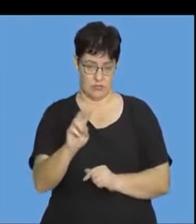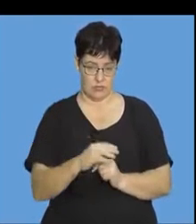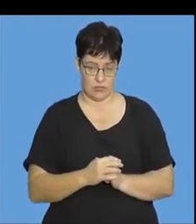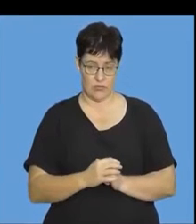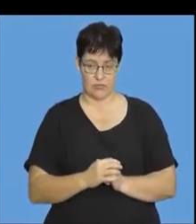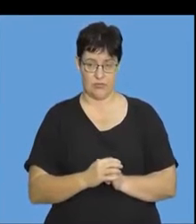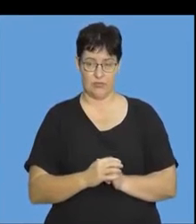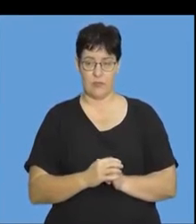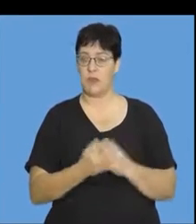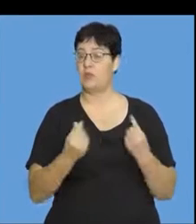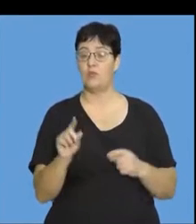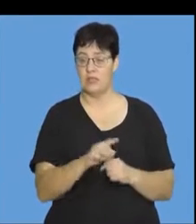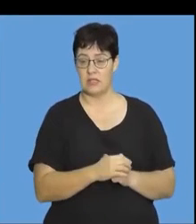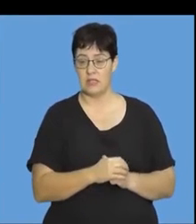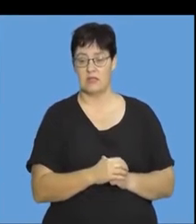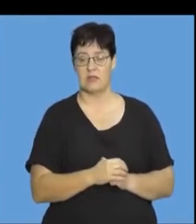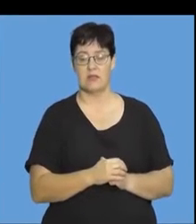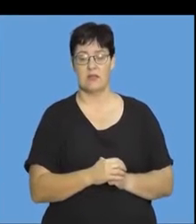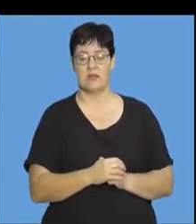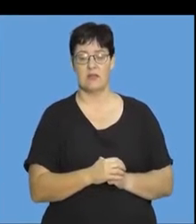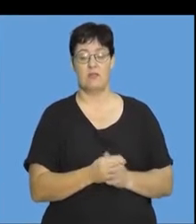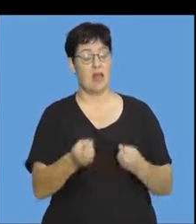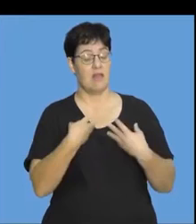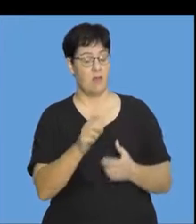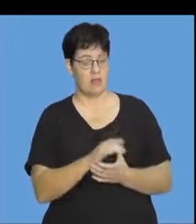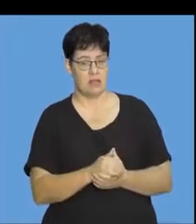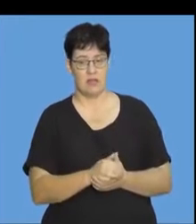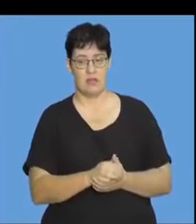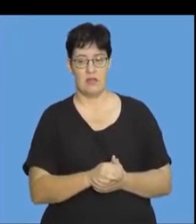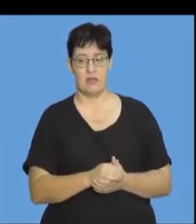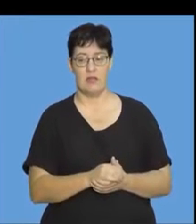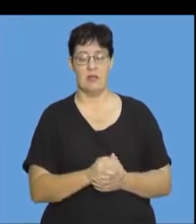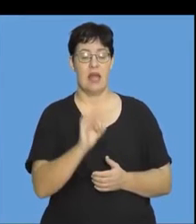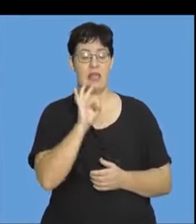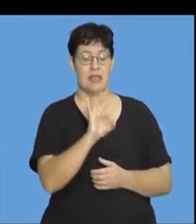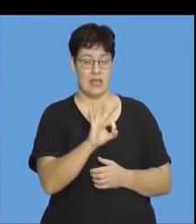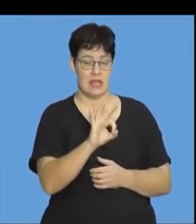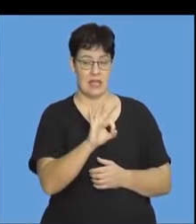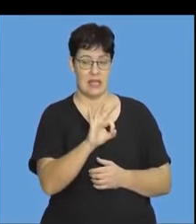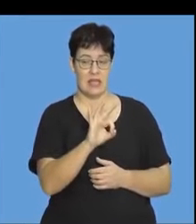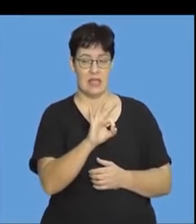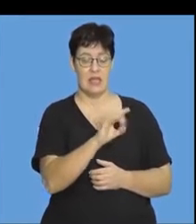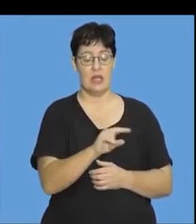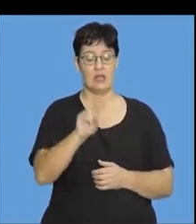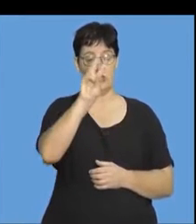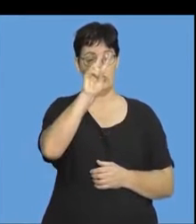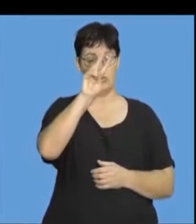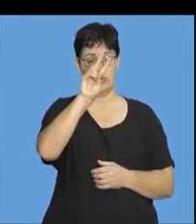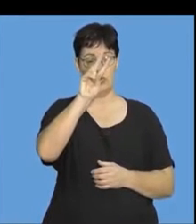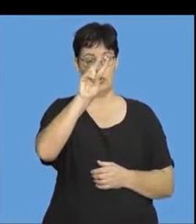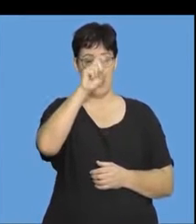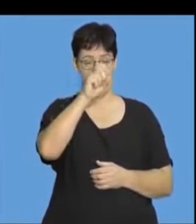plus 2. And then what do you do? This will then give me 3 to the exponent of